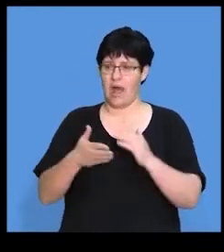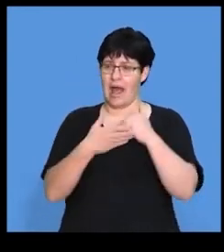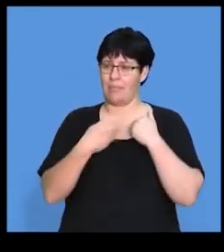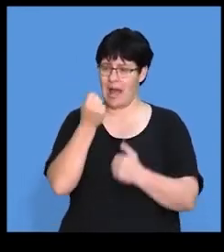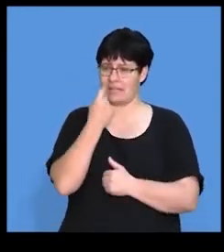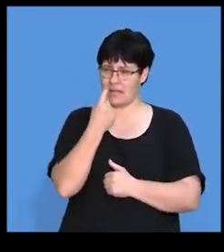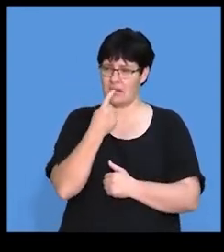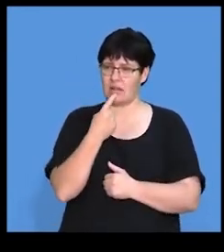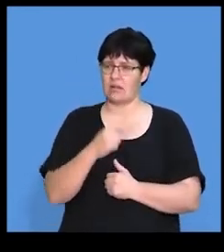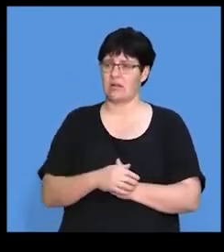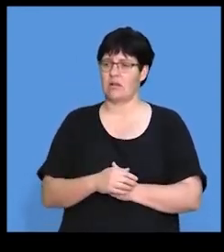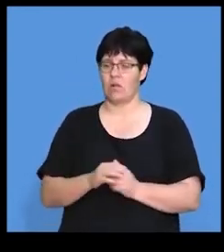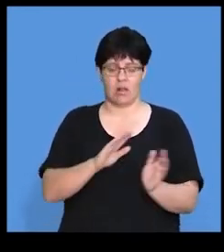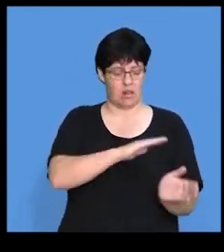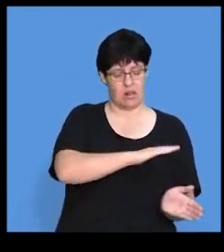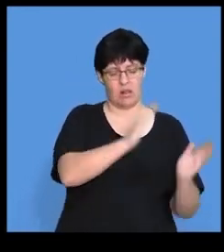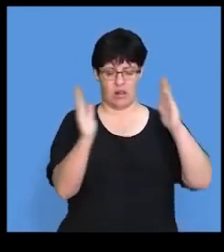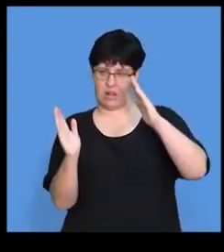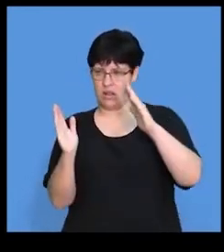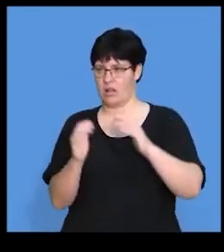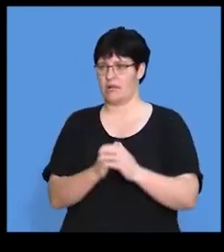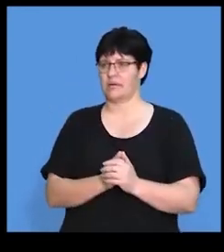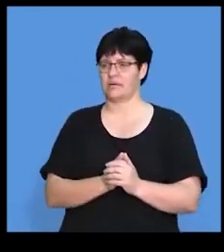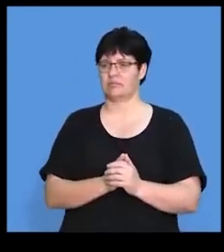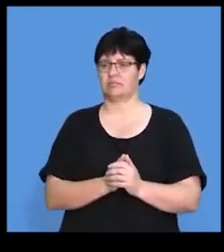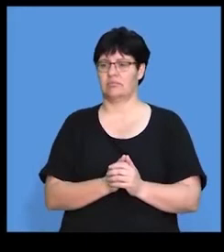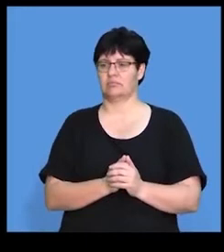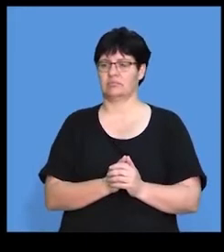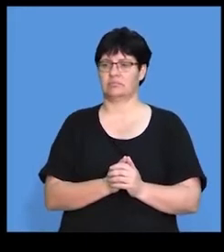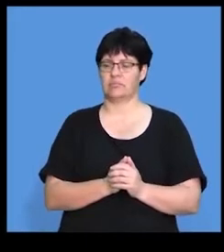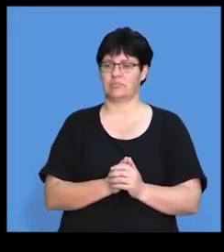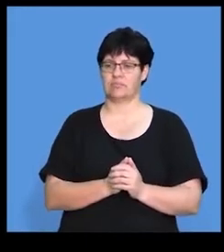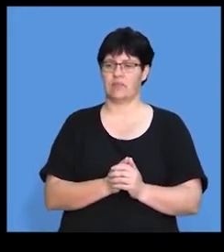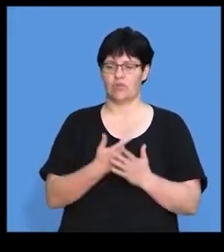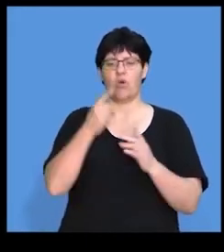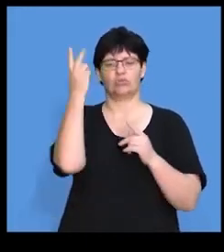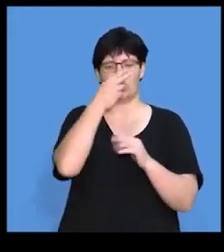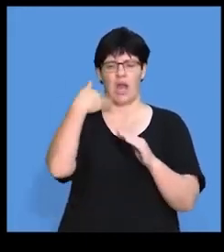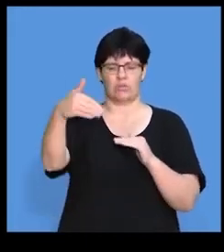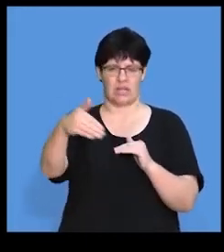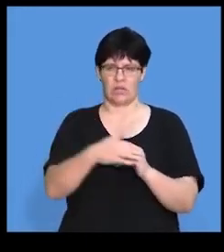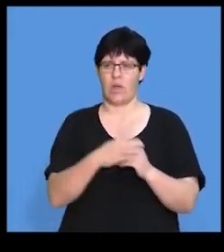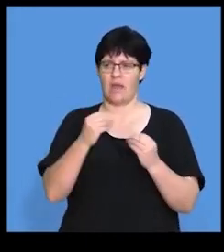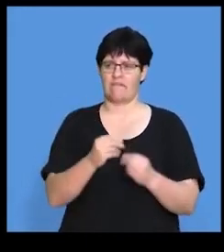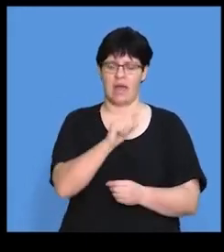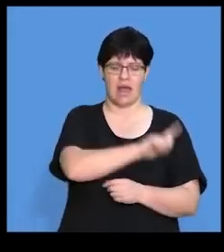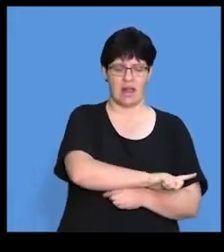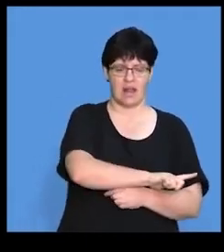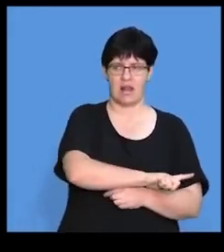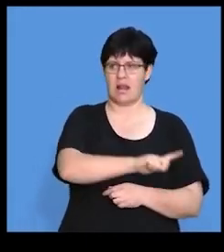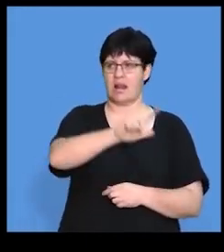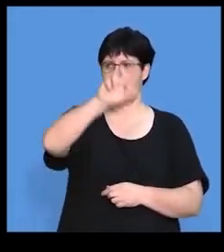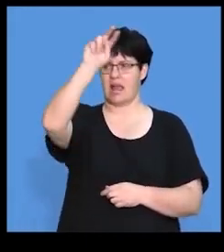help us understand, I'm going to draw the triangle over here. I'm going to remove it from the diagram and draw it outside. So we